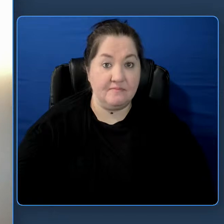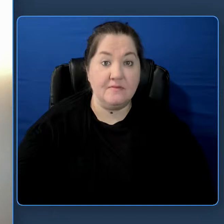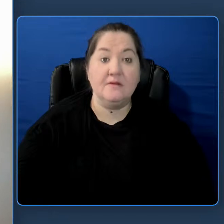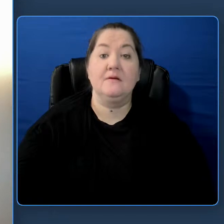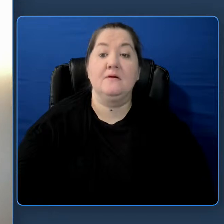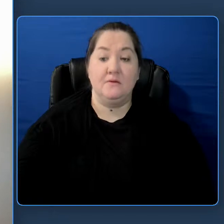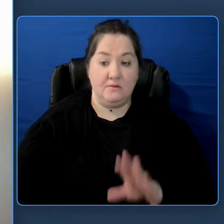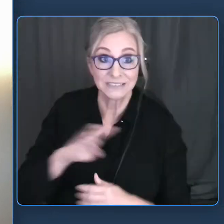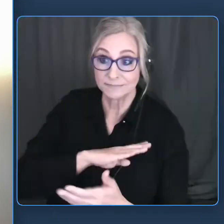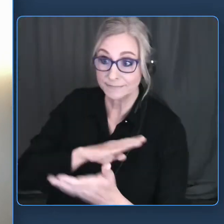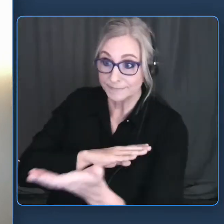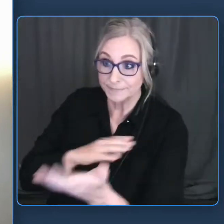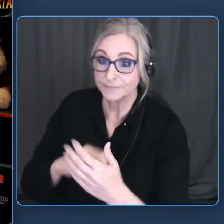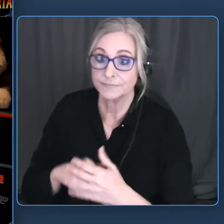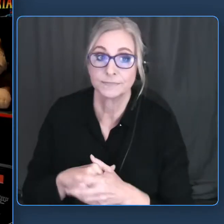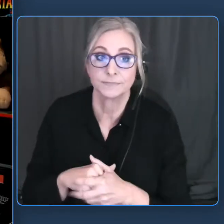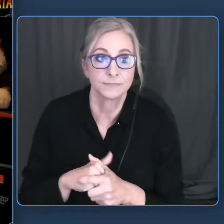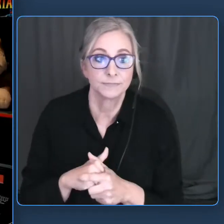Brendan?